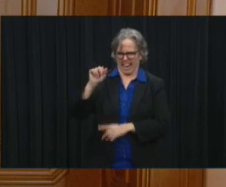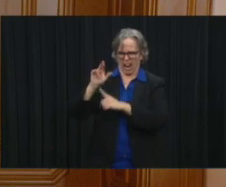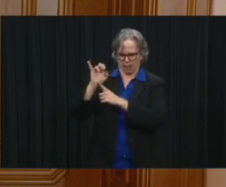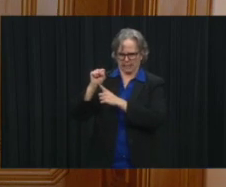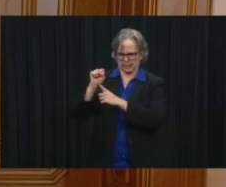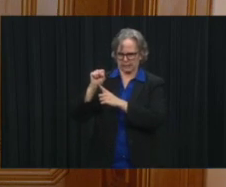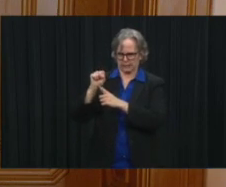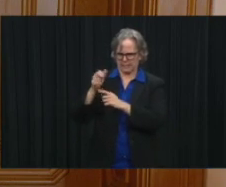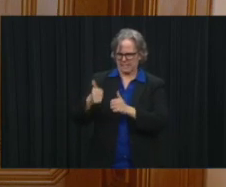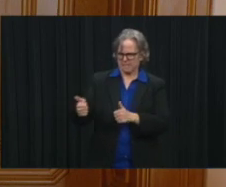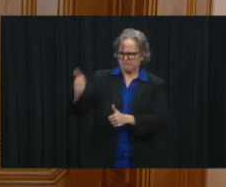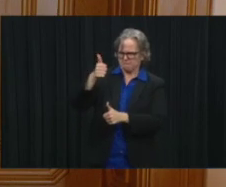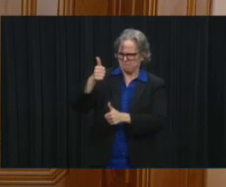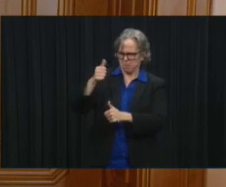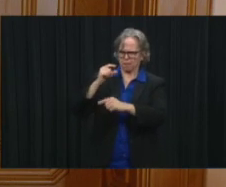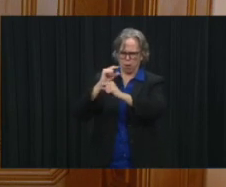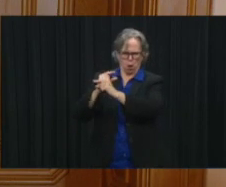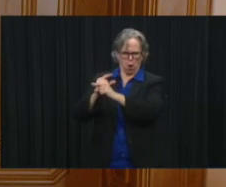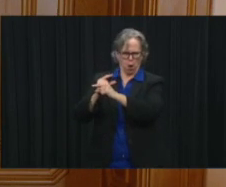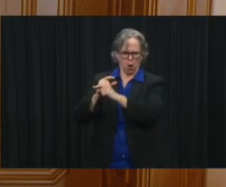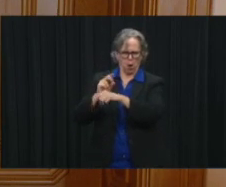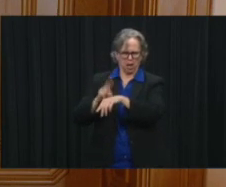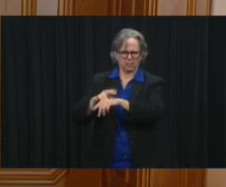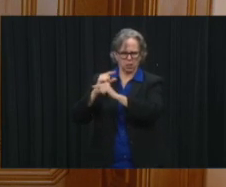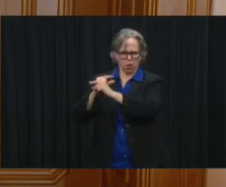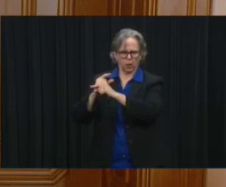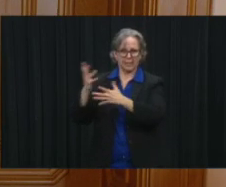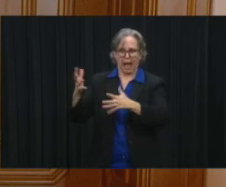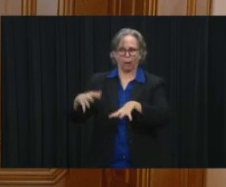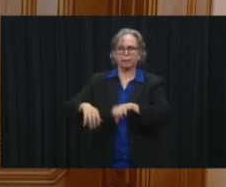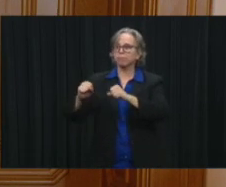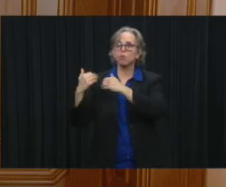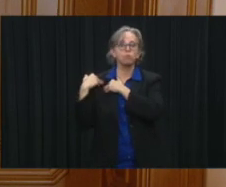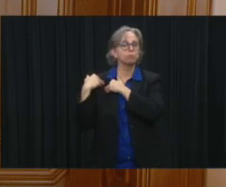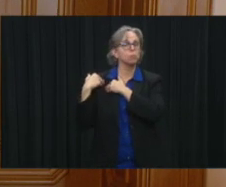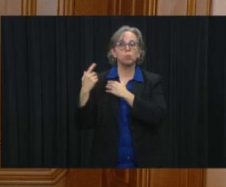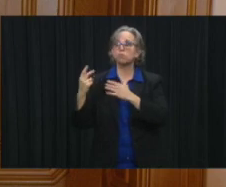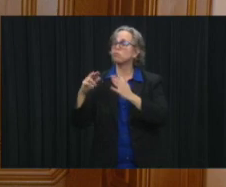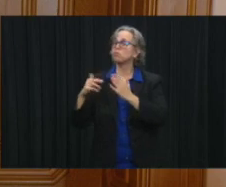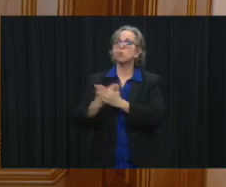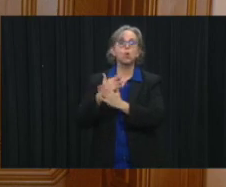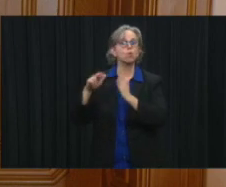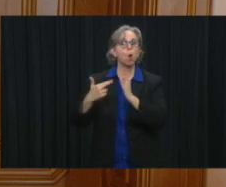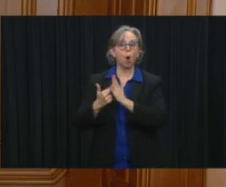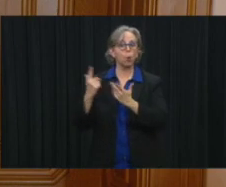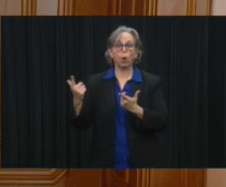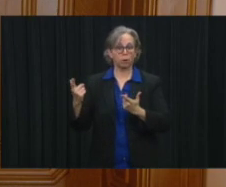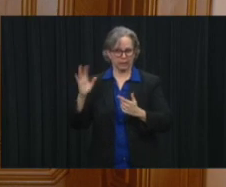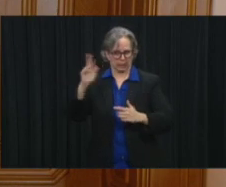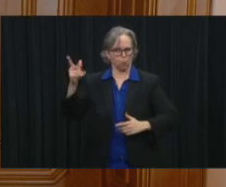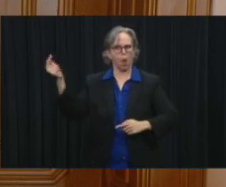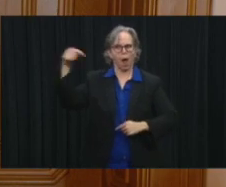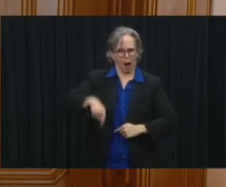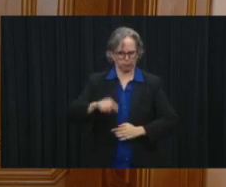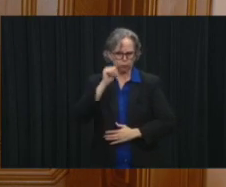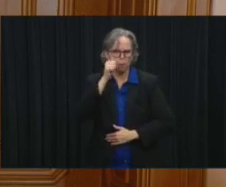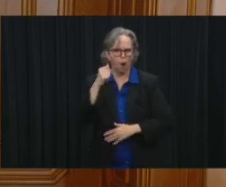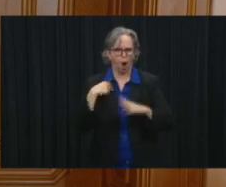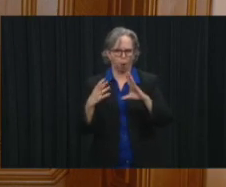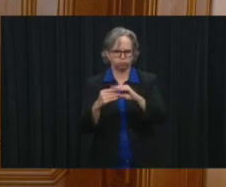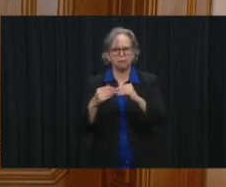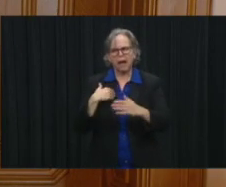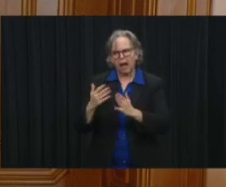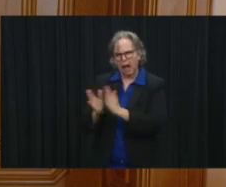new capacity, so that he will be, and we will hear from him tomorrow. I've asked him to appear on the